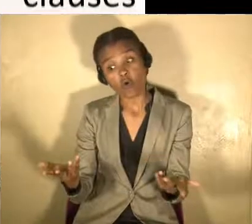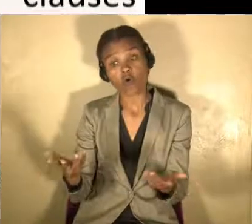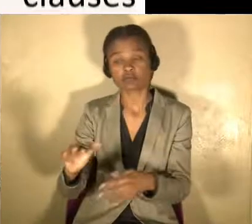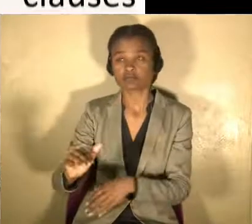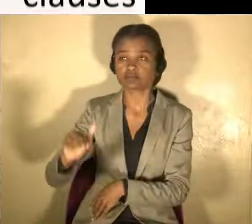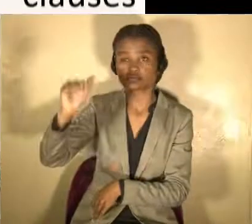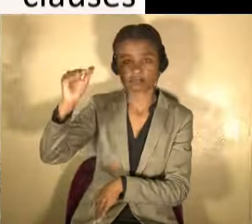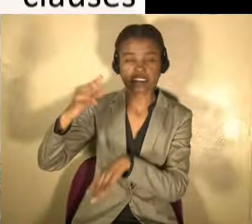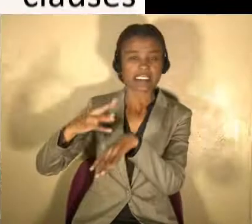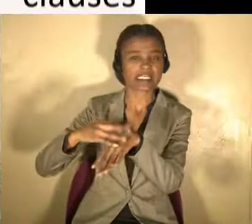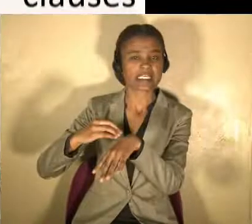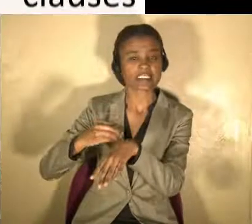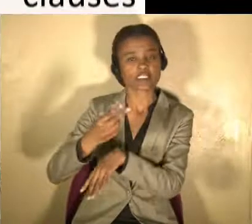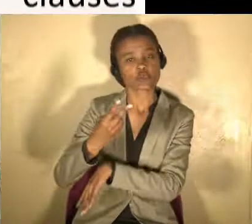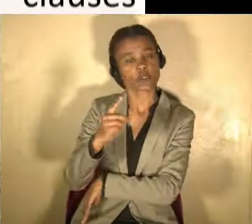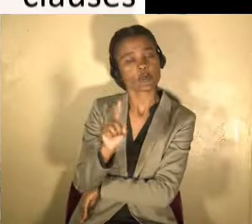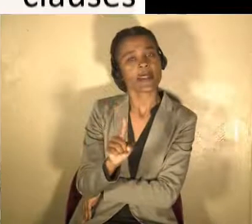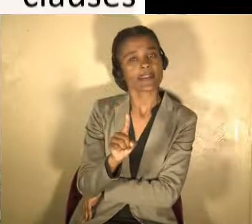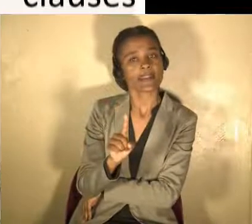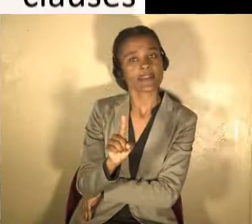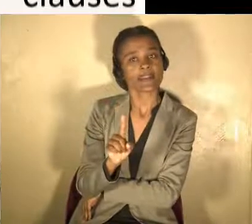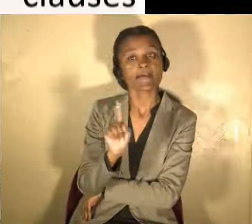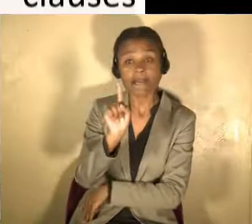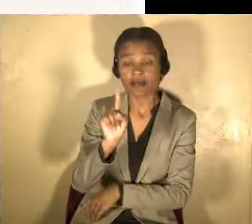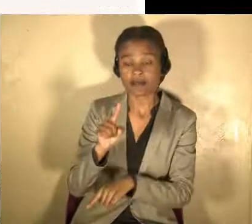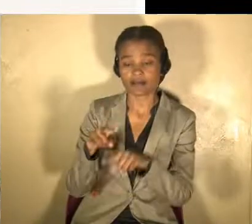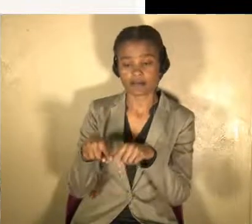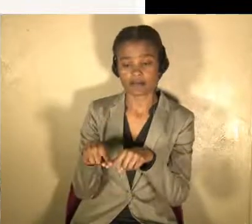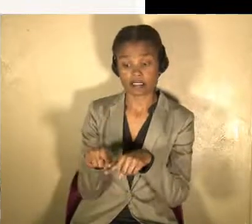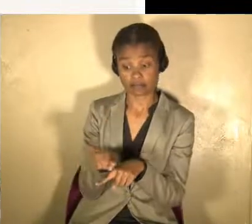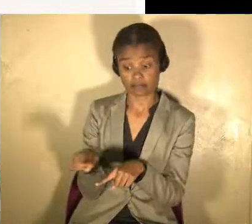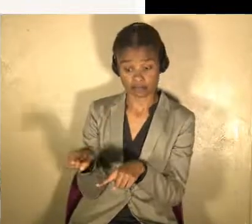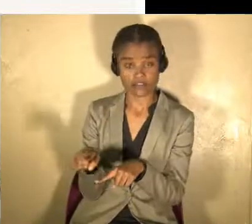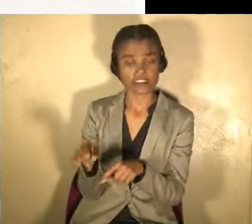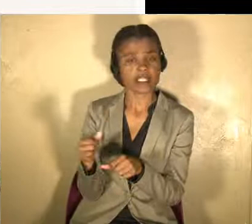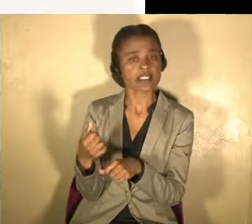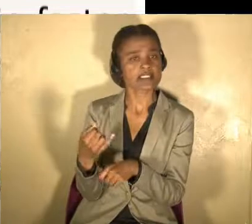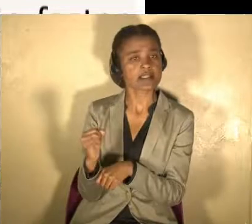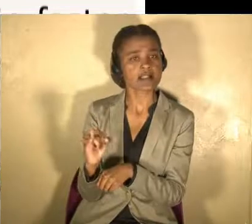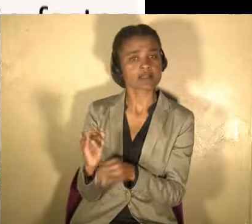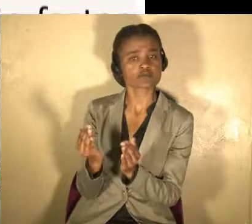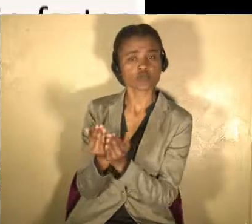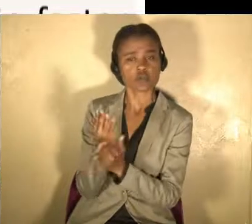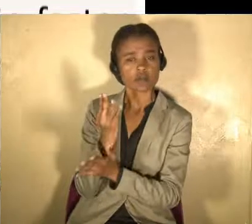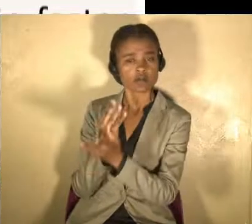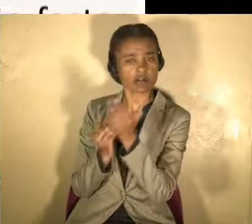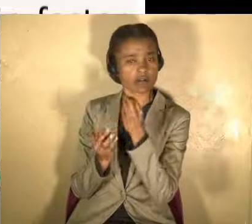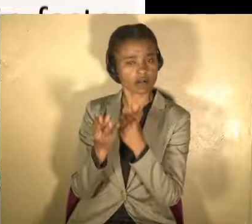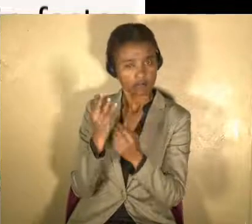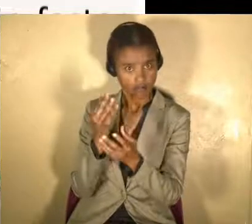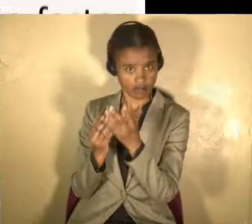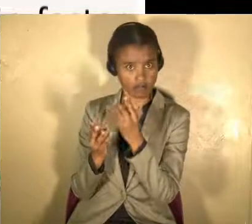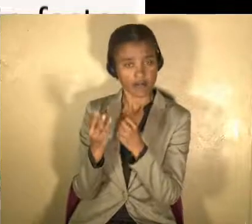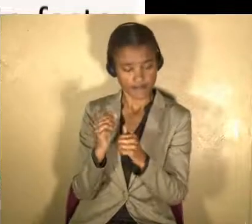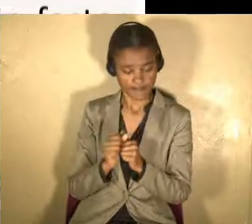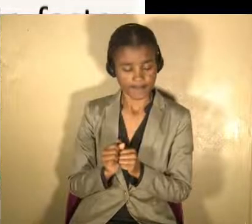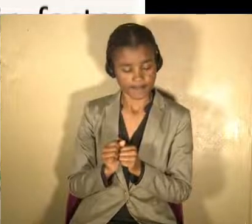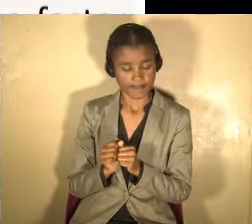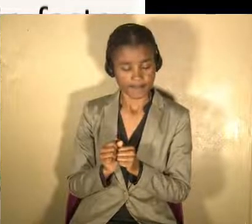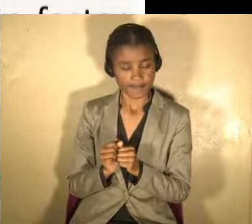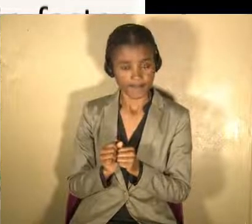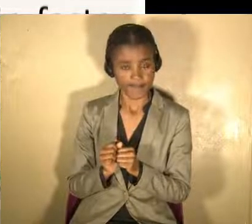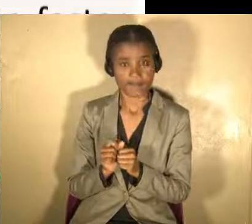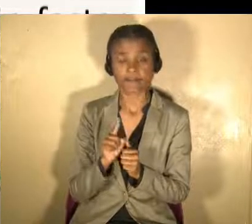is furthering his or her education. And probably if one can further clarify the